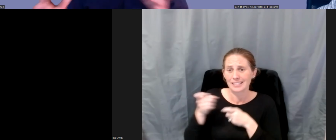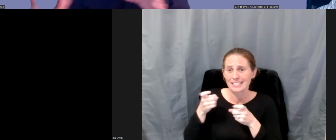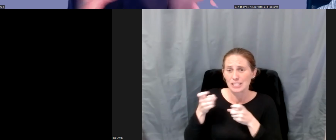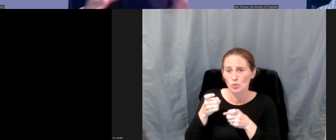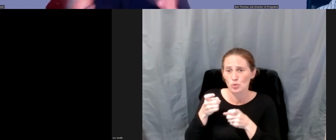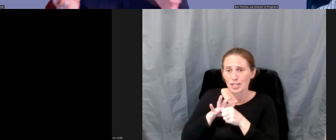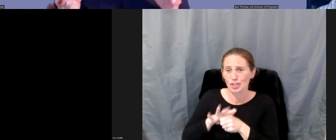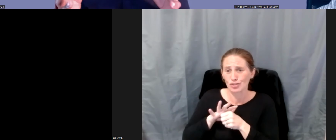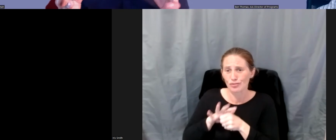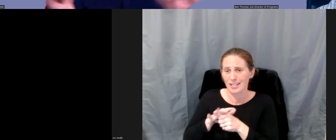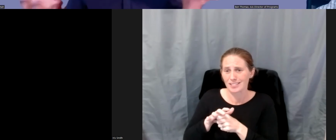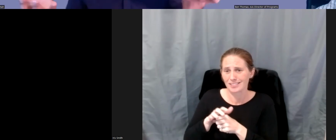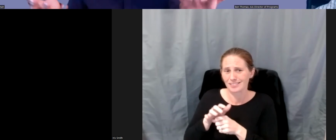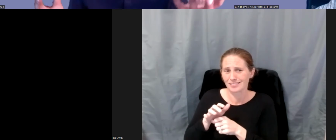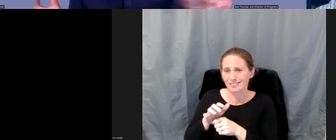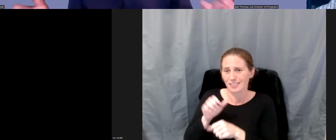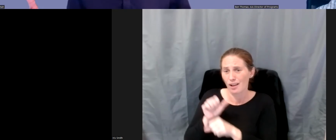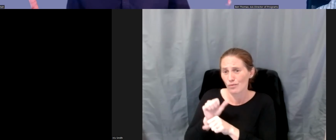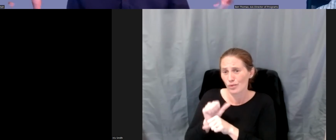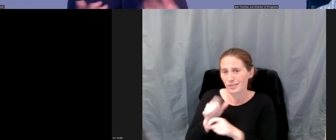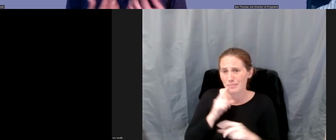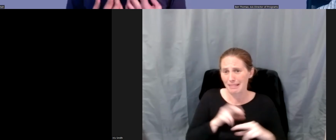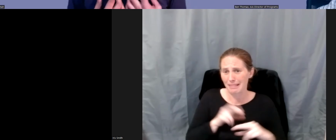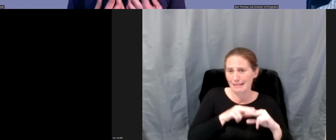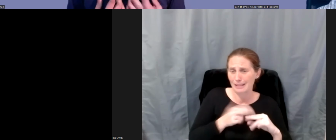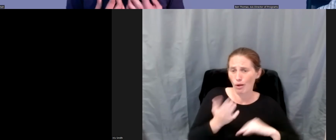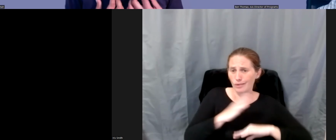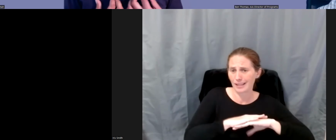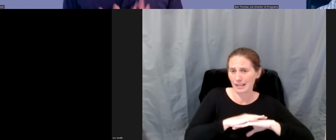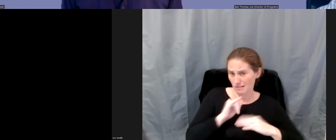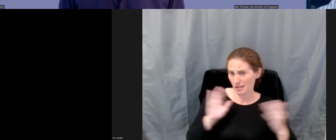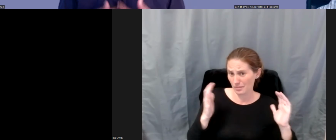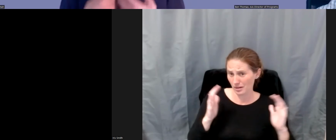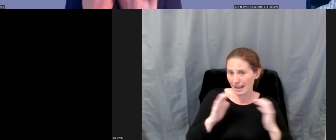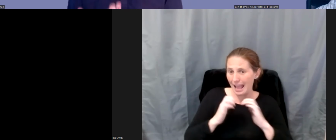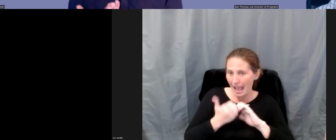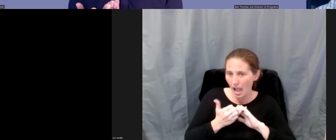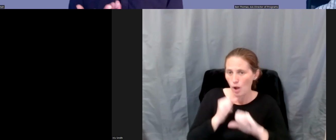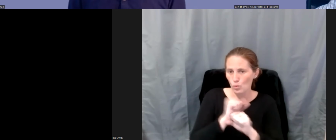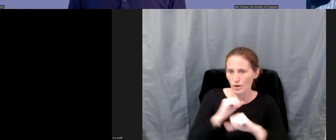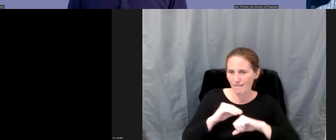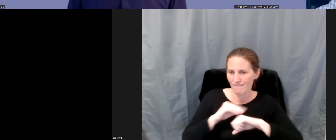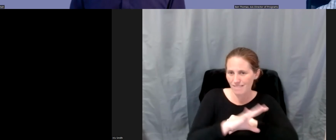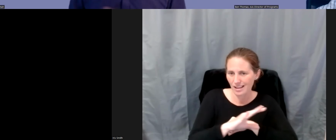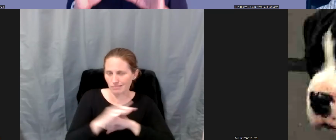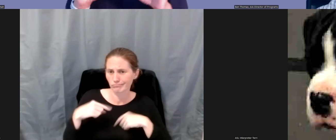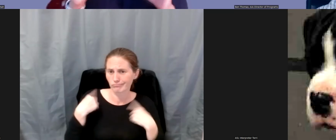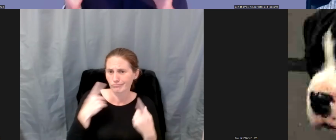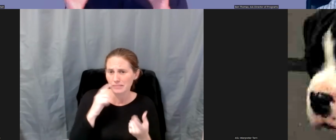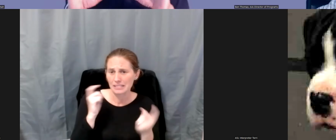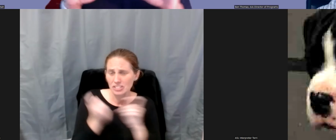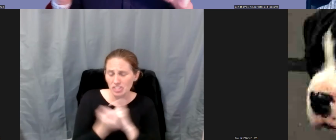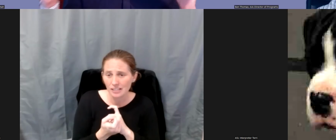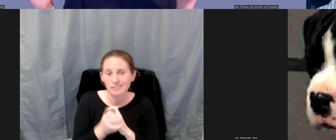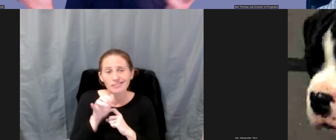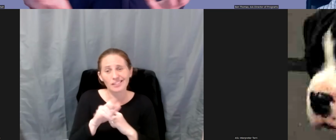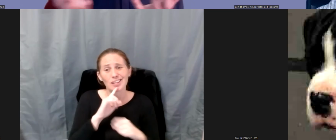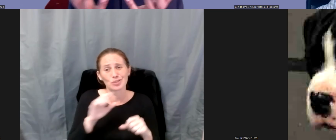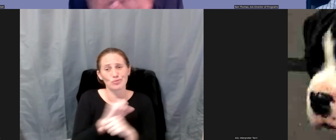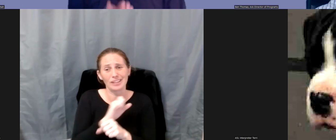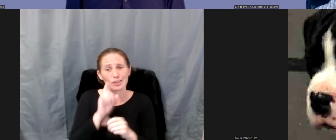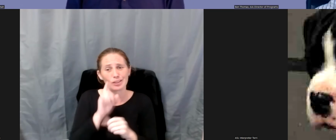behind a desk all day. Is, those things comparable? Well, actually maybe they are. How work affects us has changed in recent years. And that's really, this